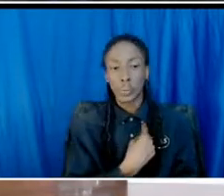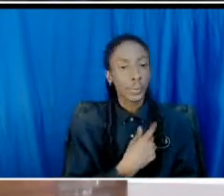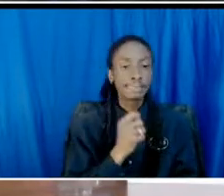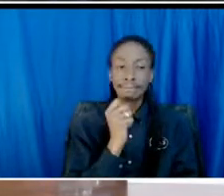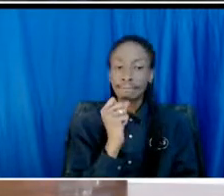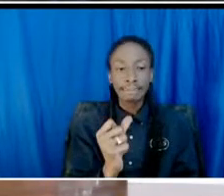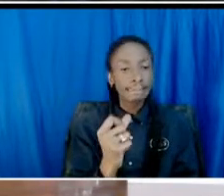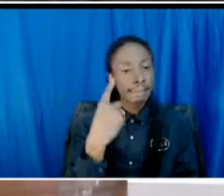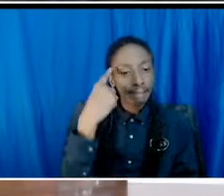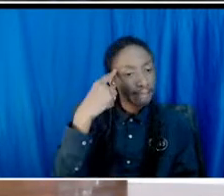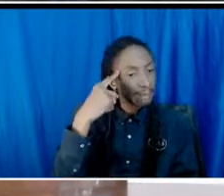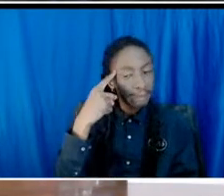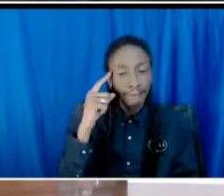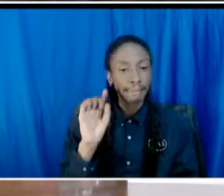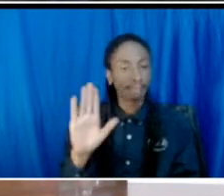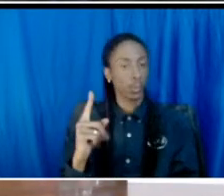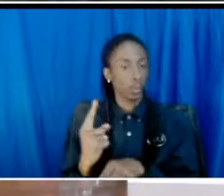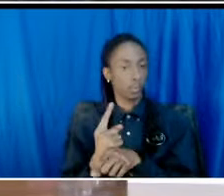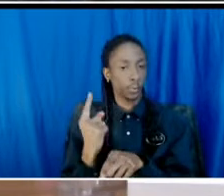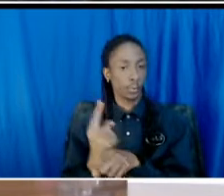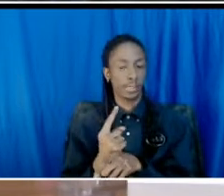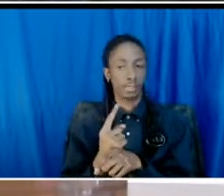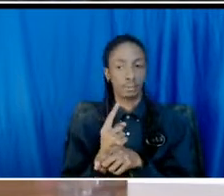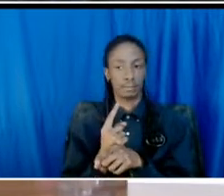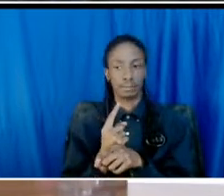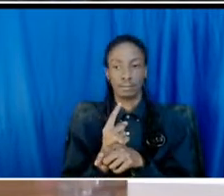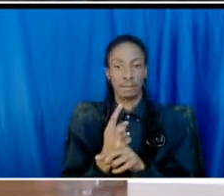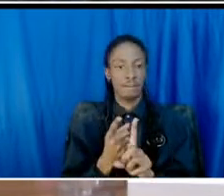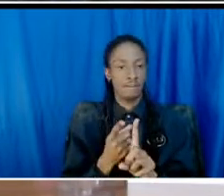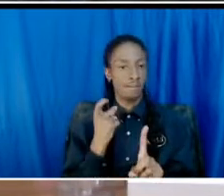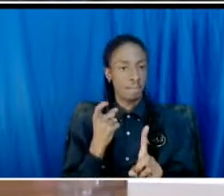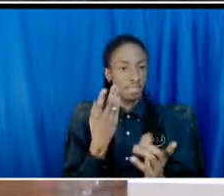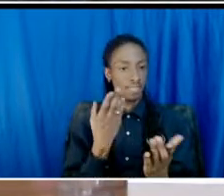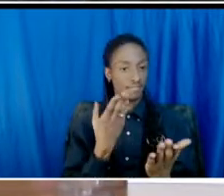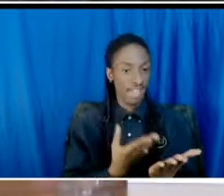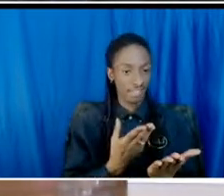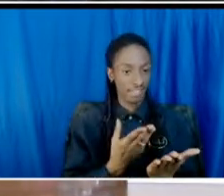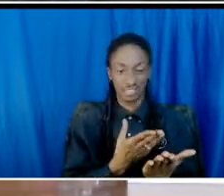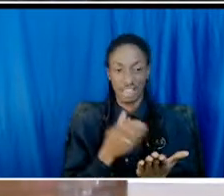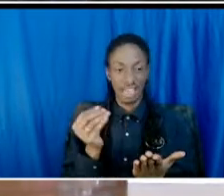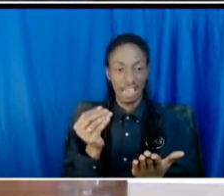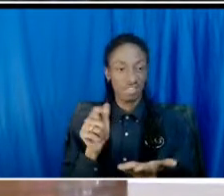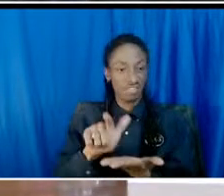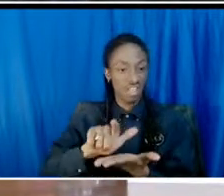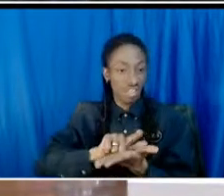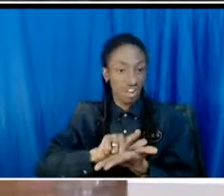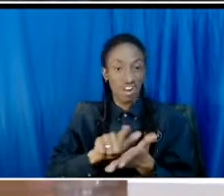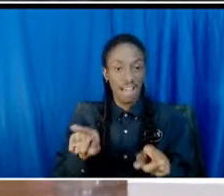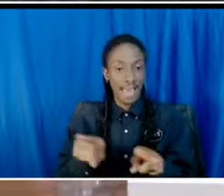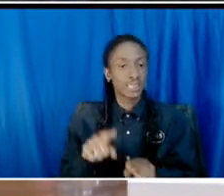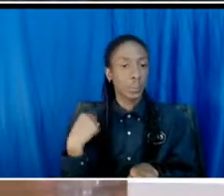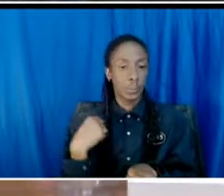they were appropriate based on the facts and the law as we understood them.